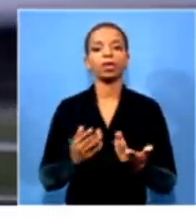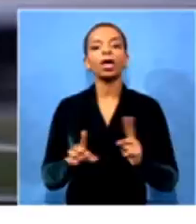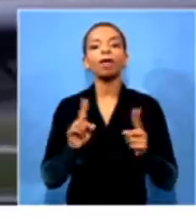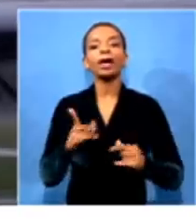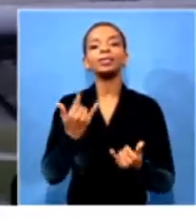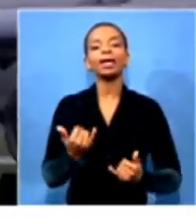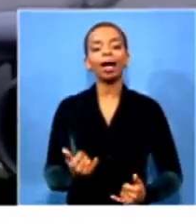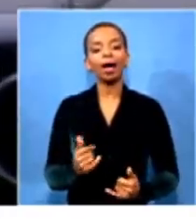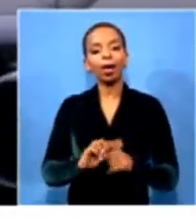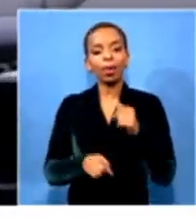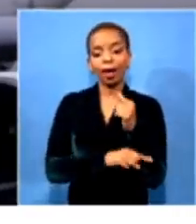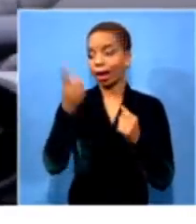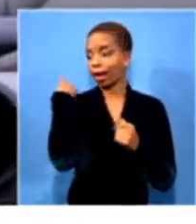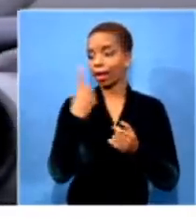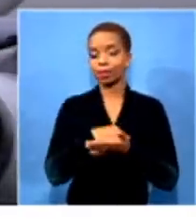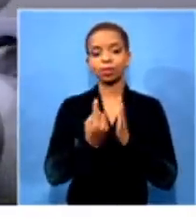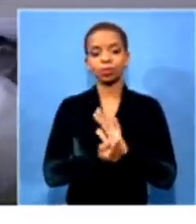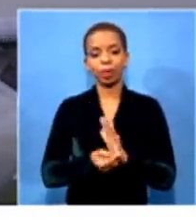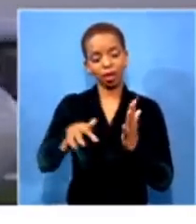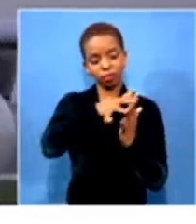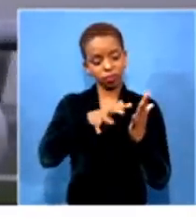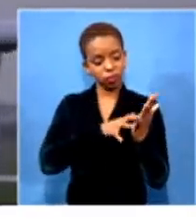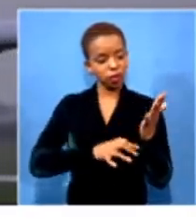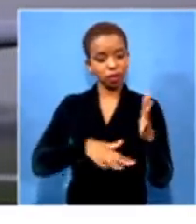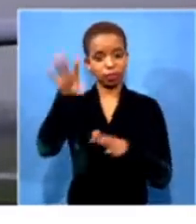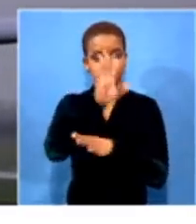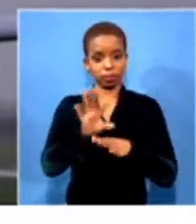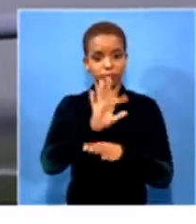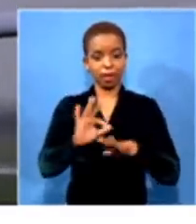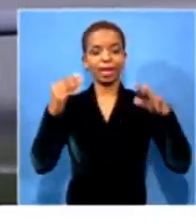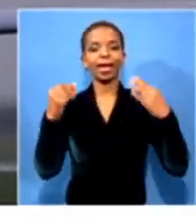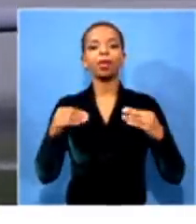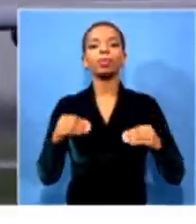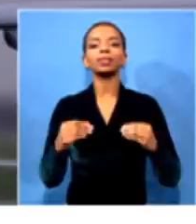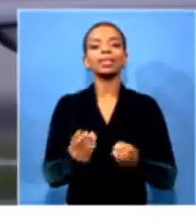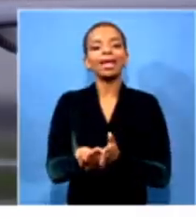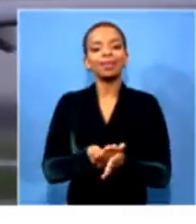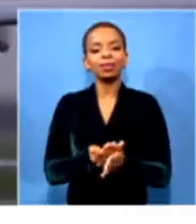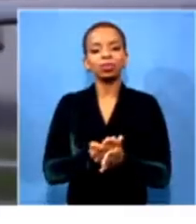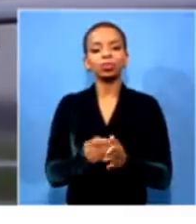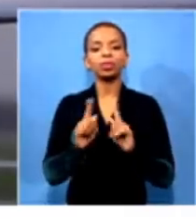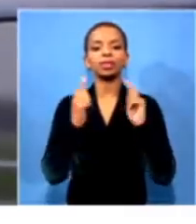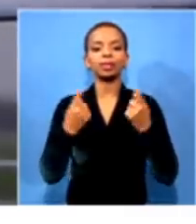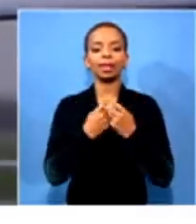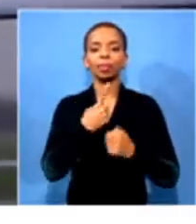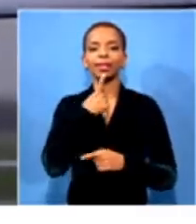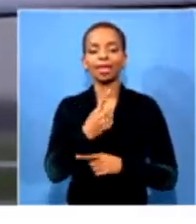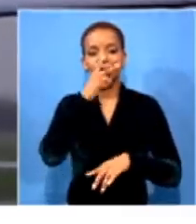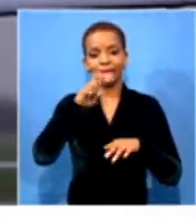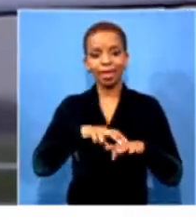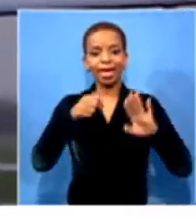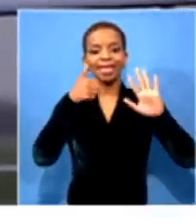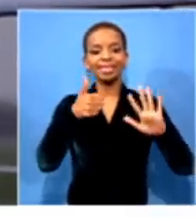in last week's draft plan, the business rescue team had then said they need 600 million rand to pay off the creditors